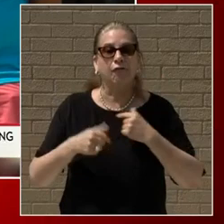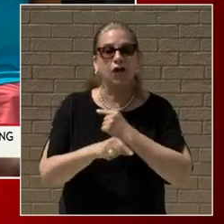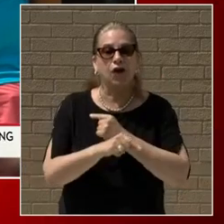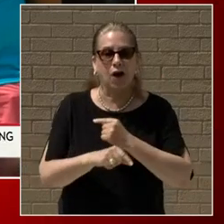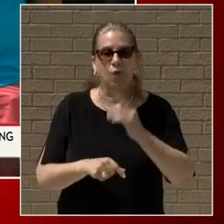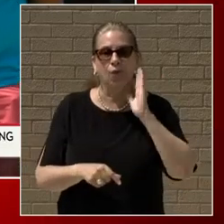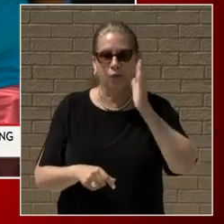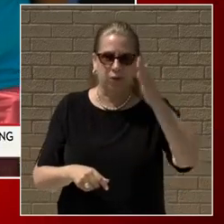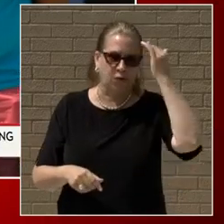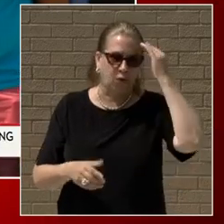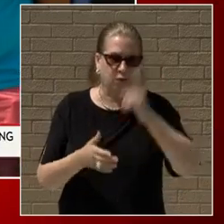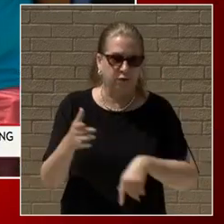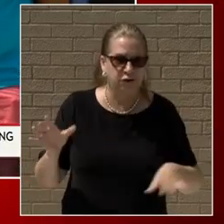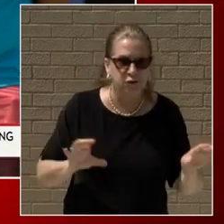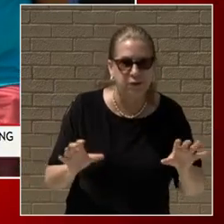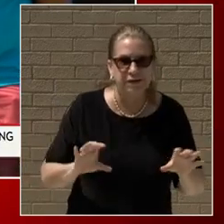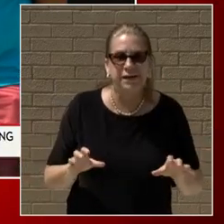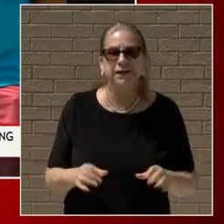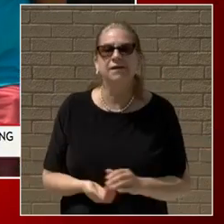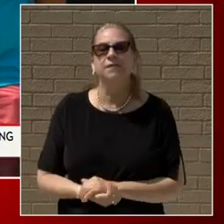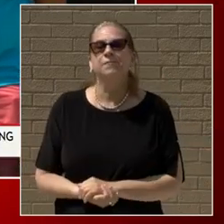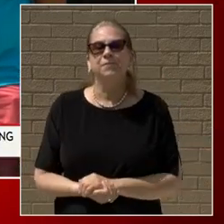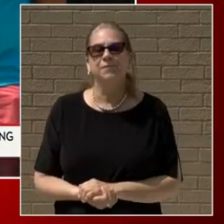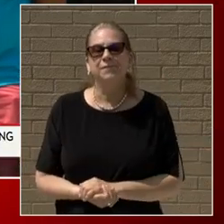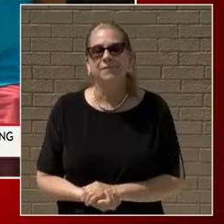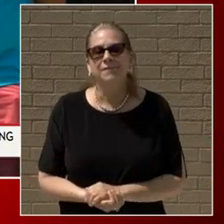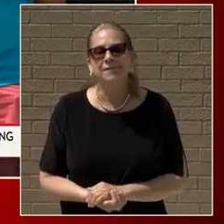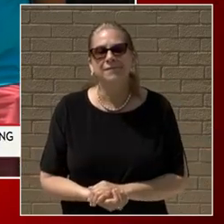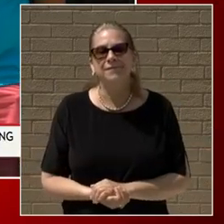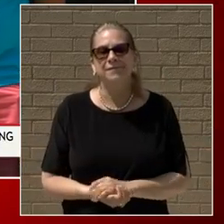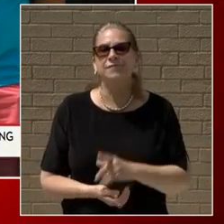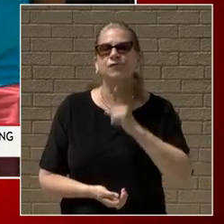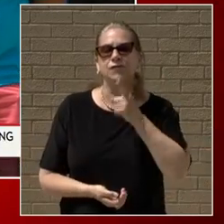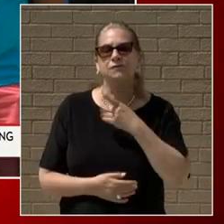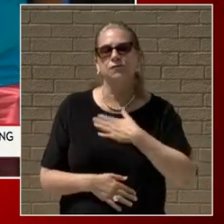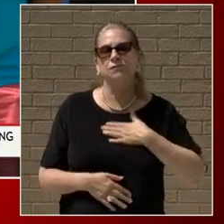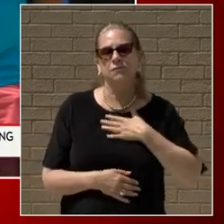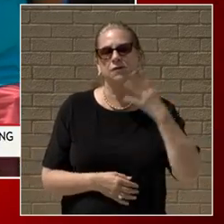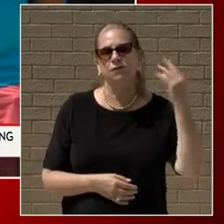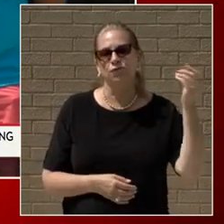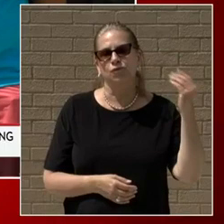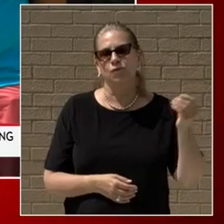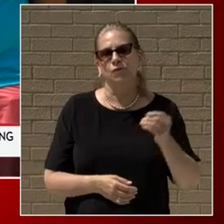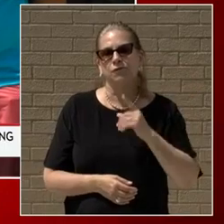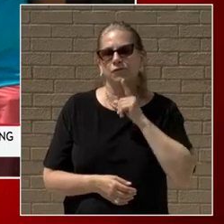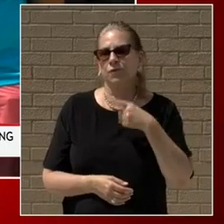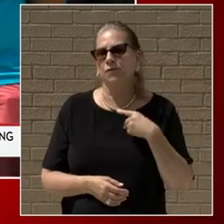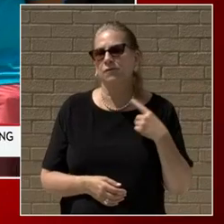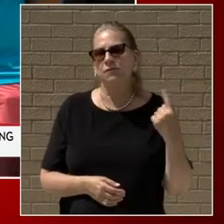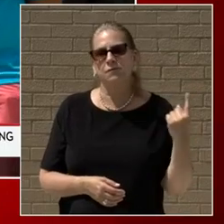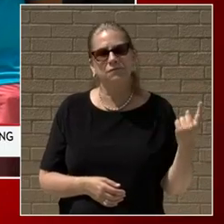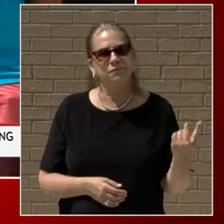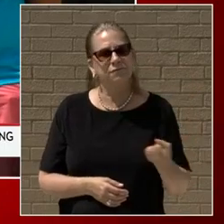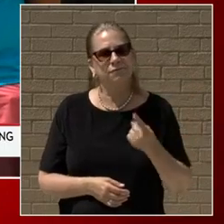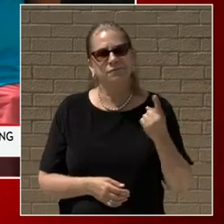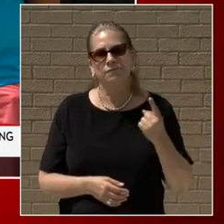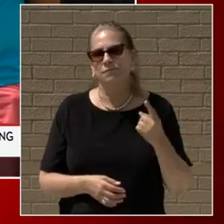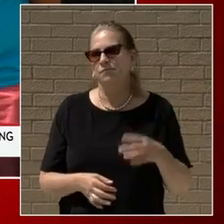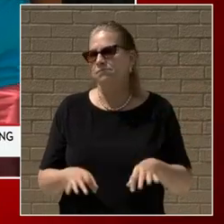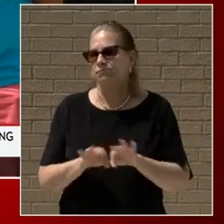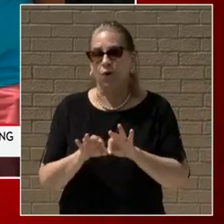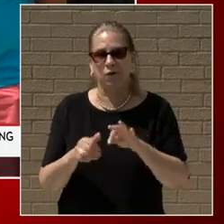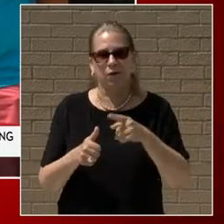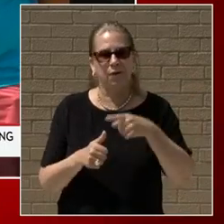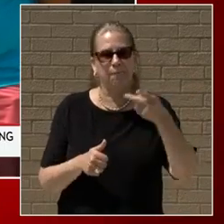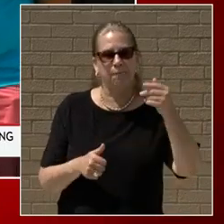they are, and that they are enjoying the outside. We have always valued our parks, pools, and